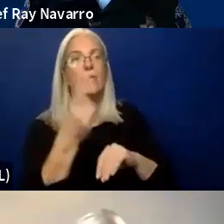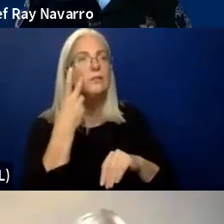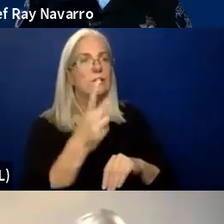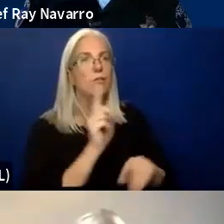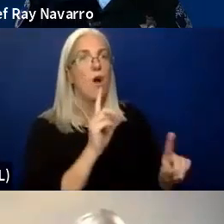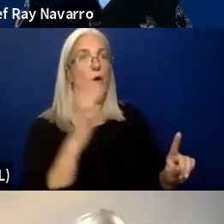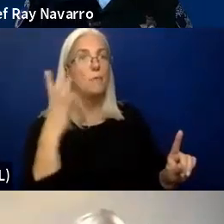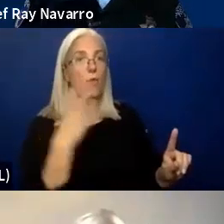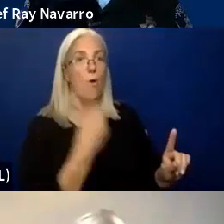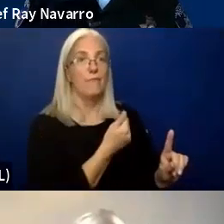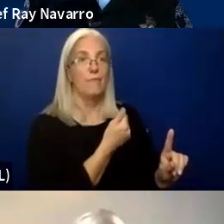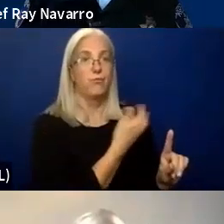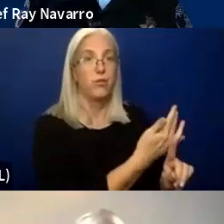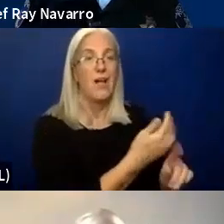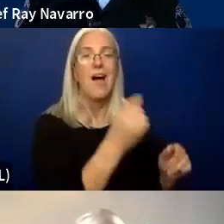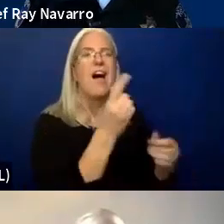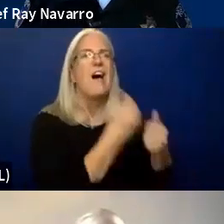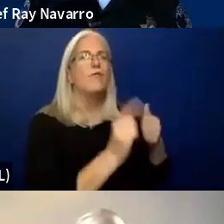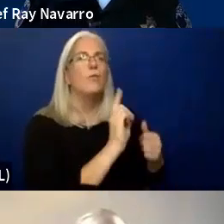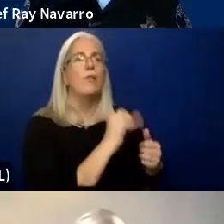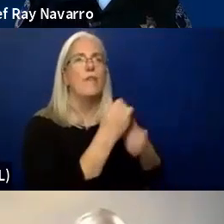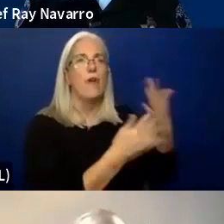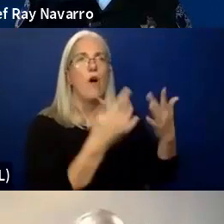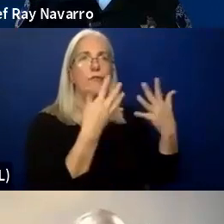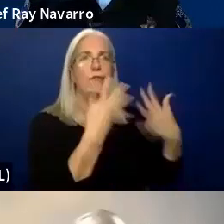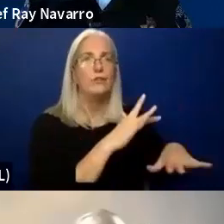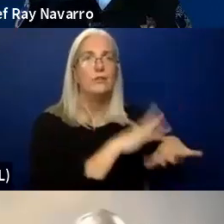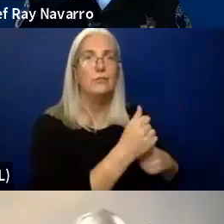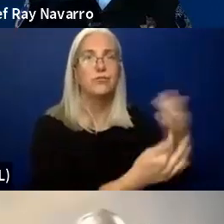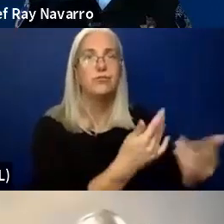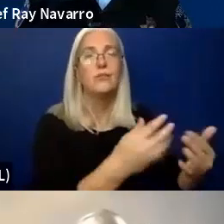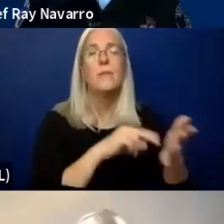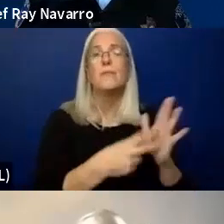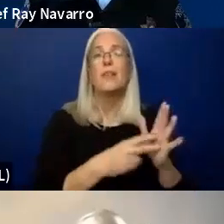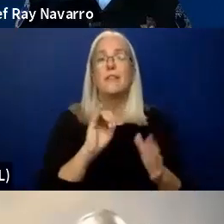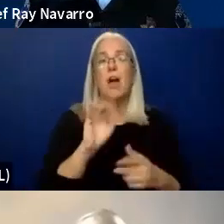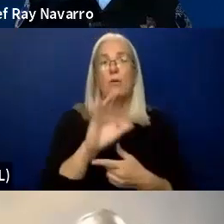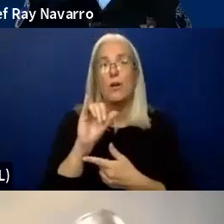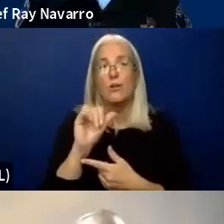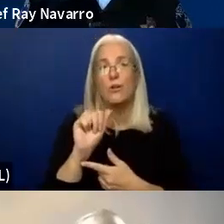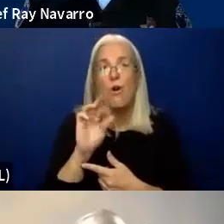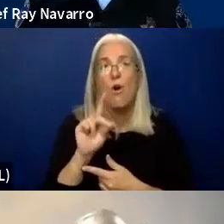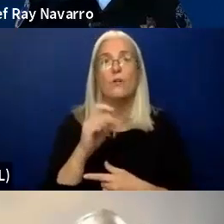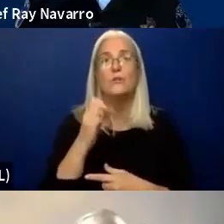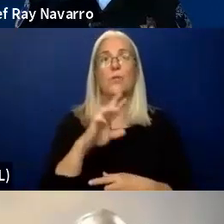fires, including landscaping, structures, or any type of infrastructure.